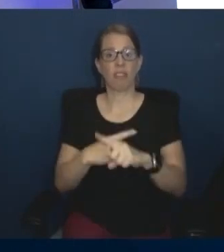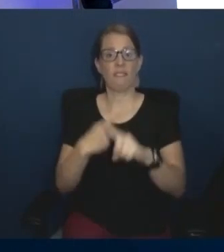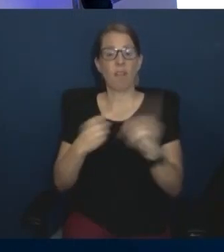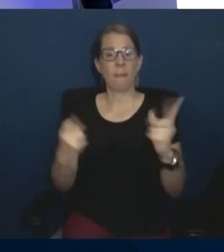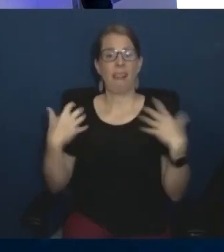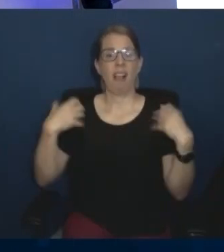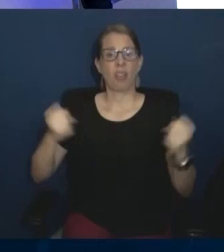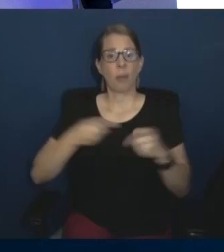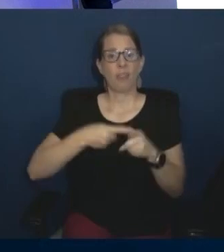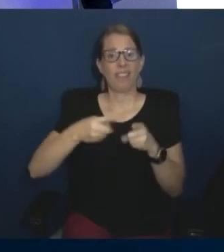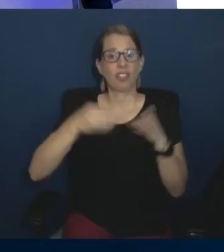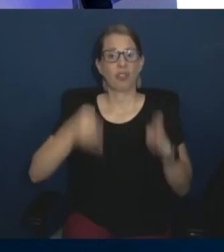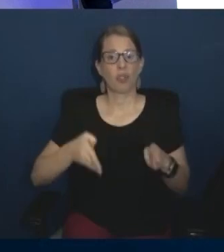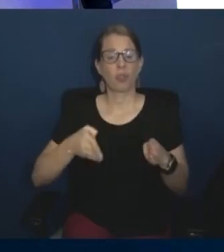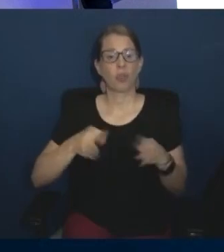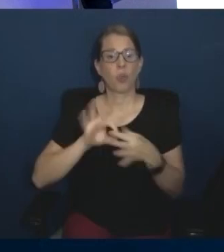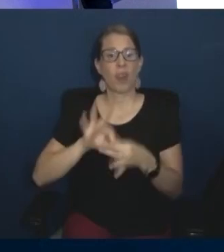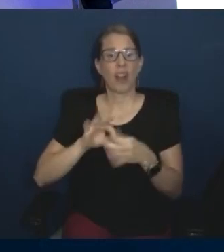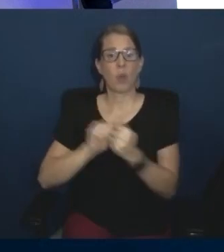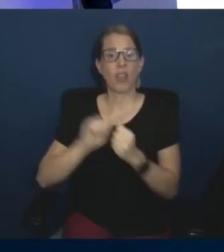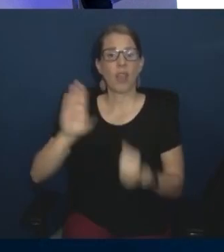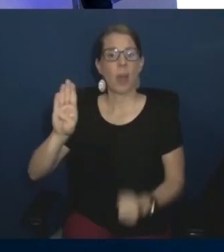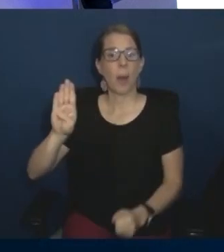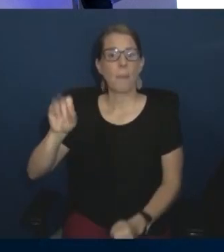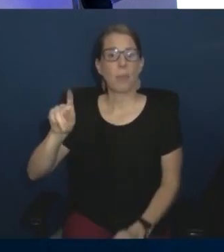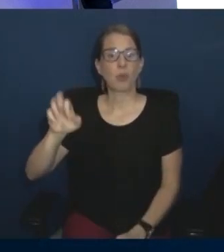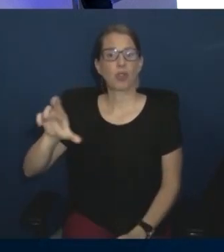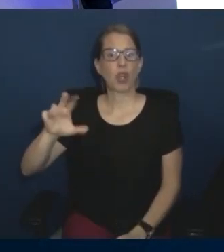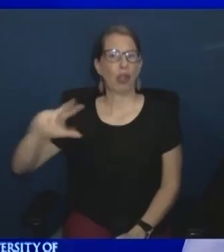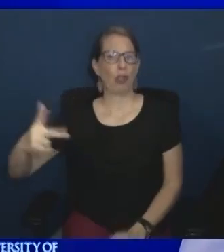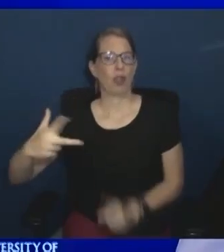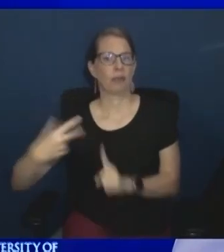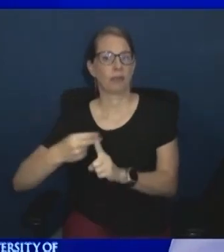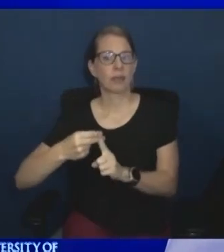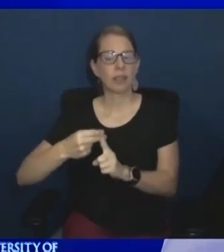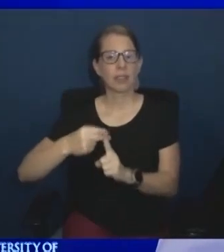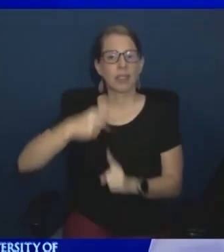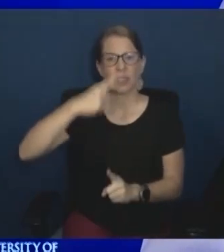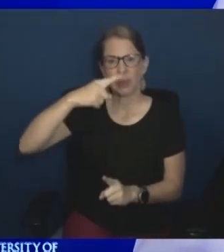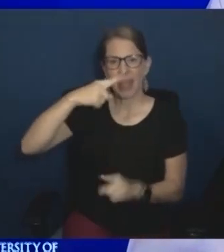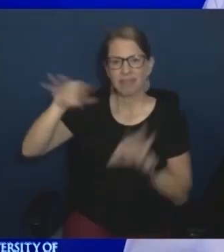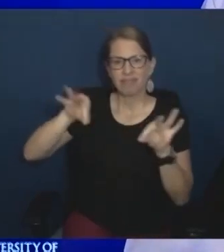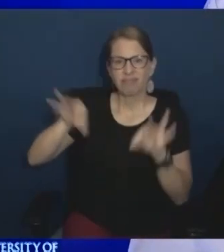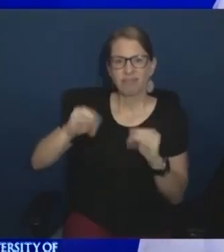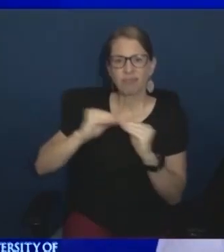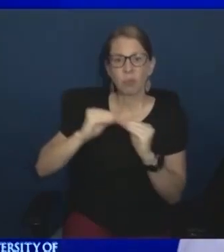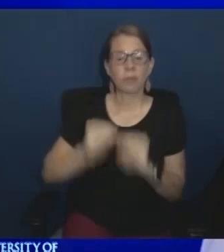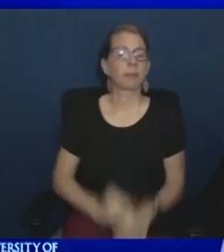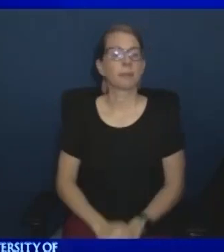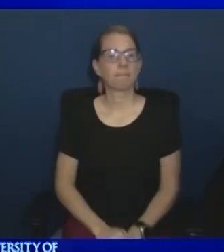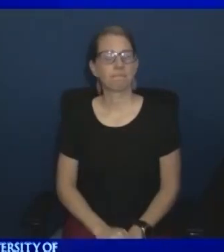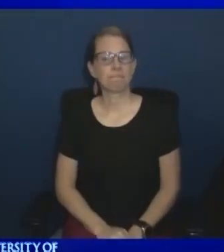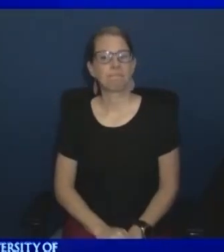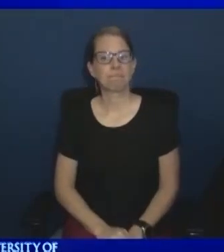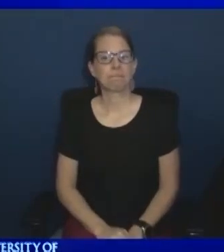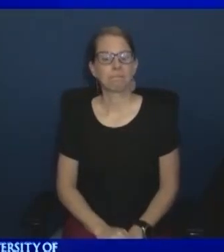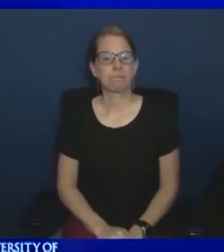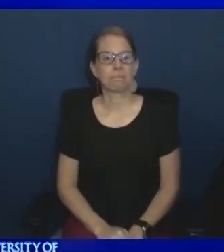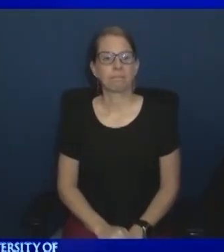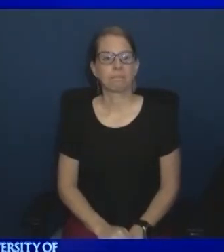comes to the booster shots? Dr. Hawkinson, can you answer that? Yeah. I mean, I think that is,